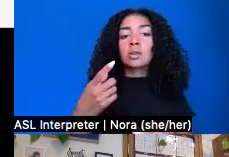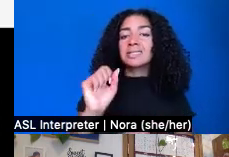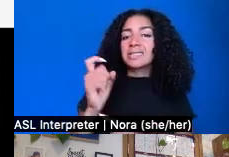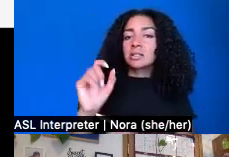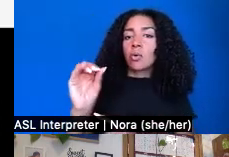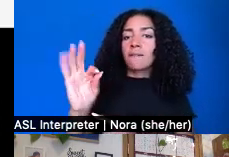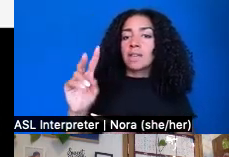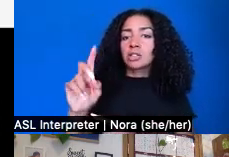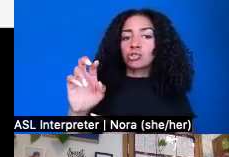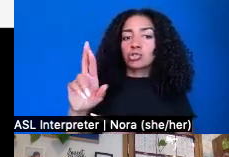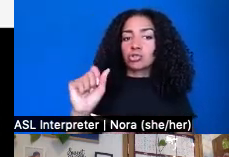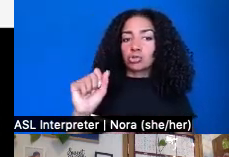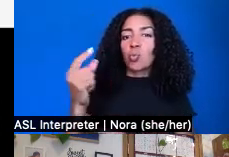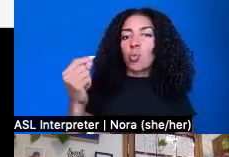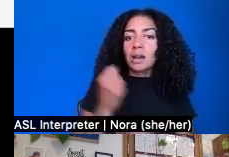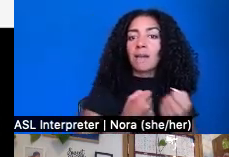know.